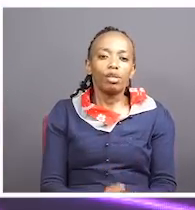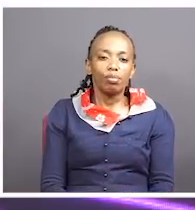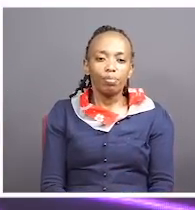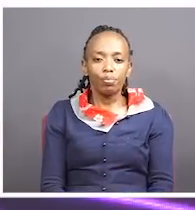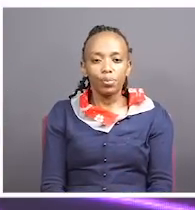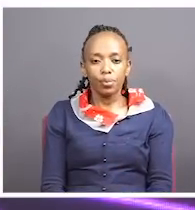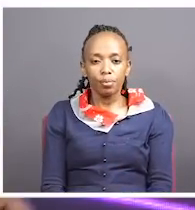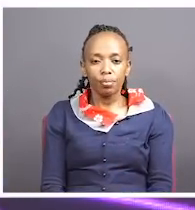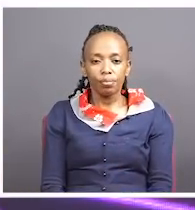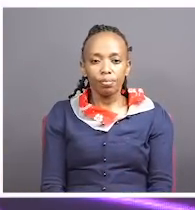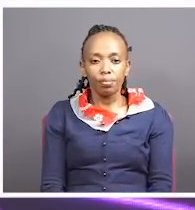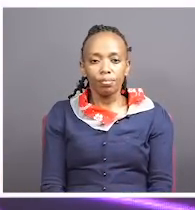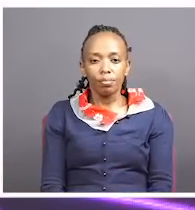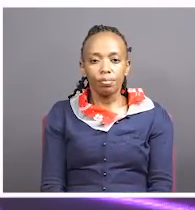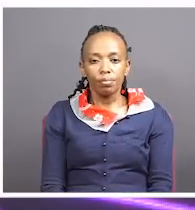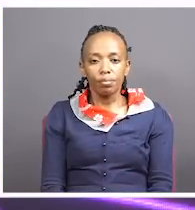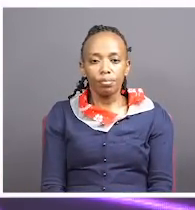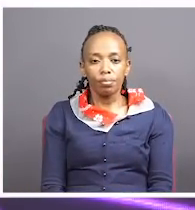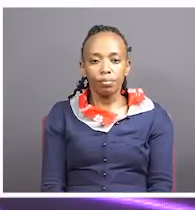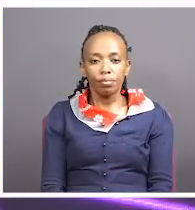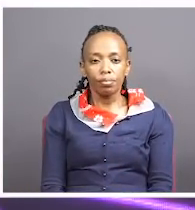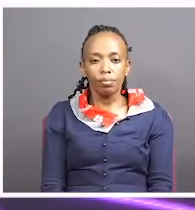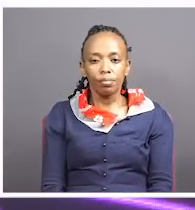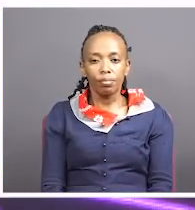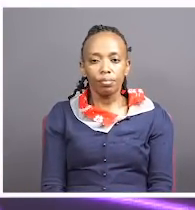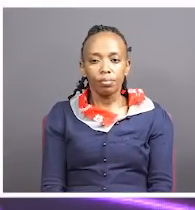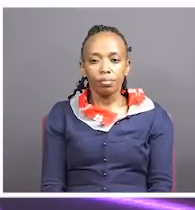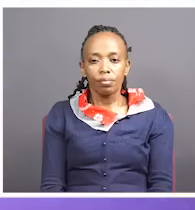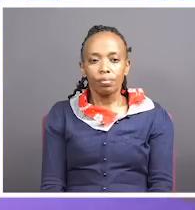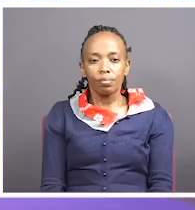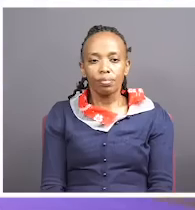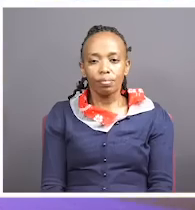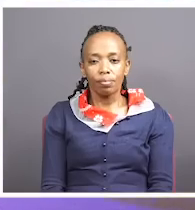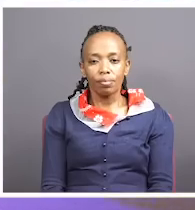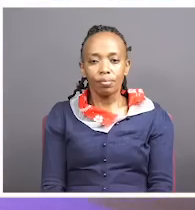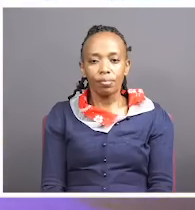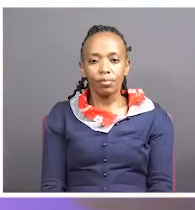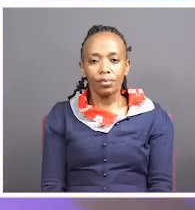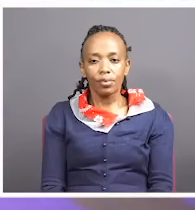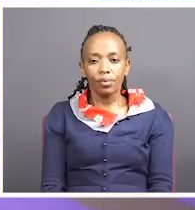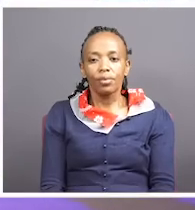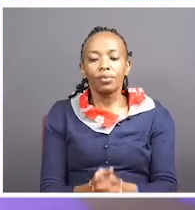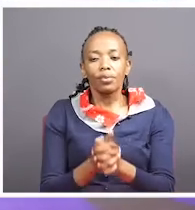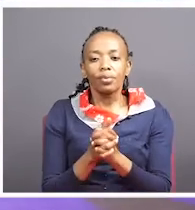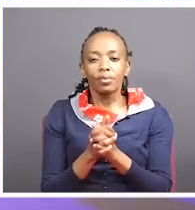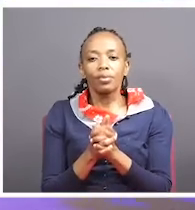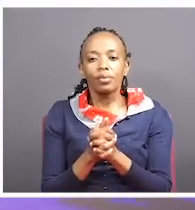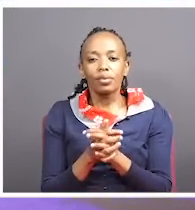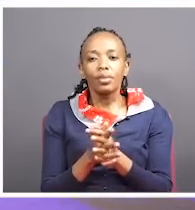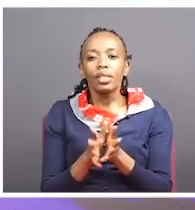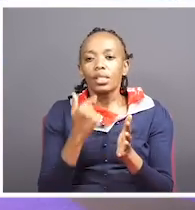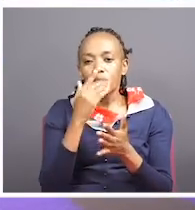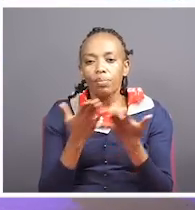Amen. Amen. Amen again. Thank you so much, Bishop. Oh. I was just blown away by something you